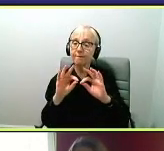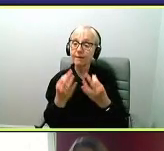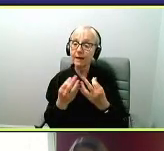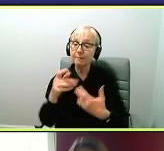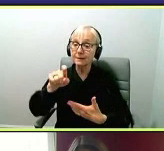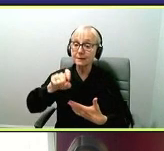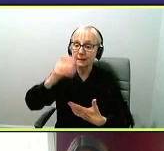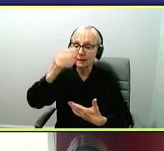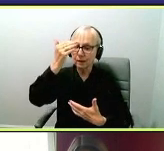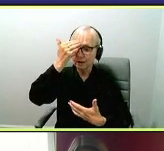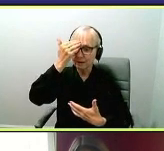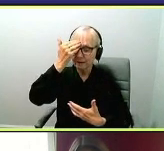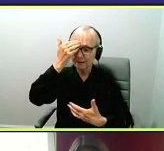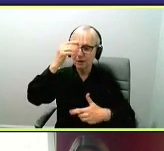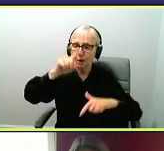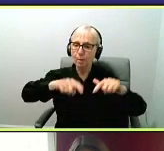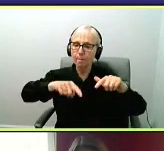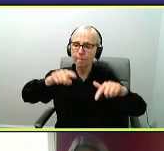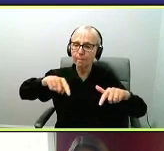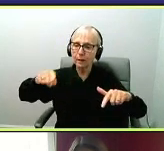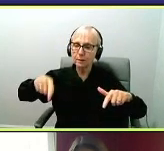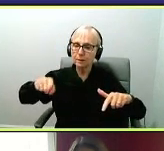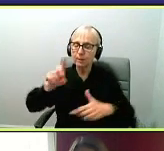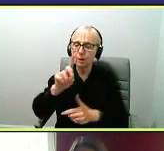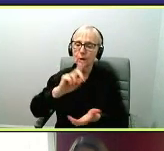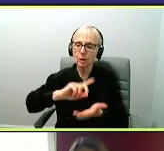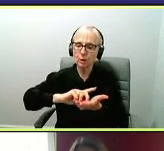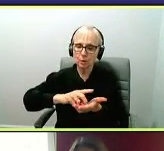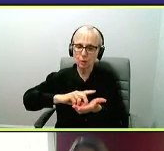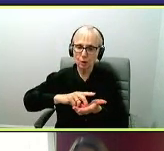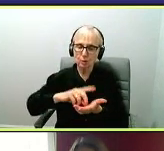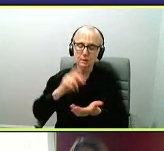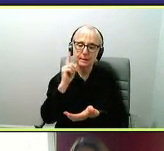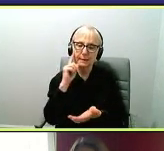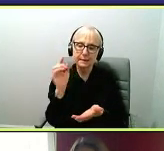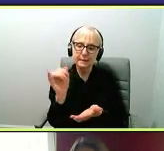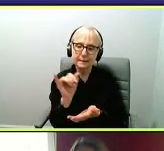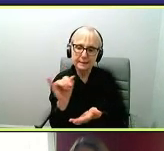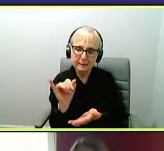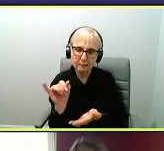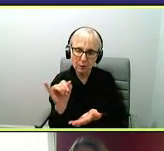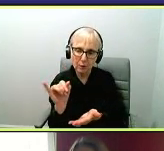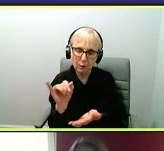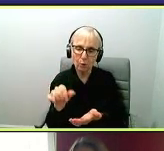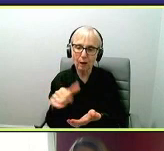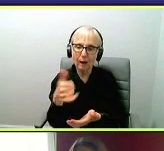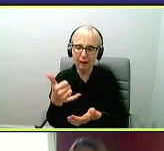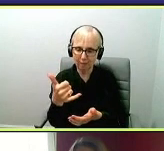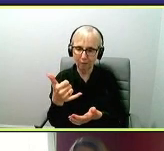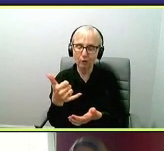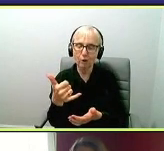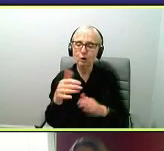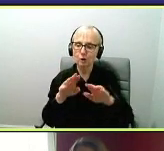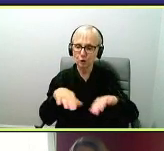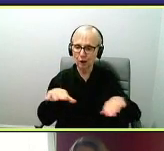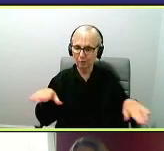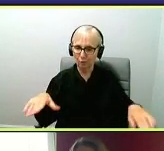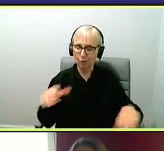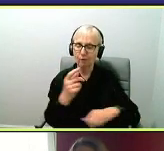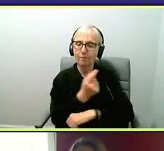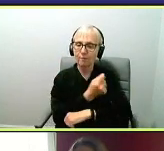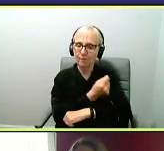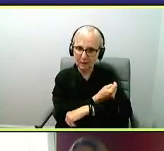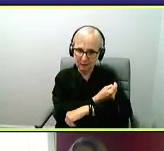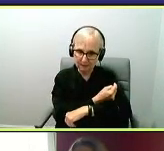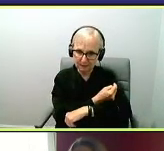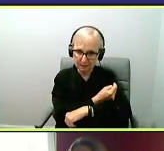these are multiple dose vaccine series, very similar to a lot of other routine childhood vaccines given,